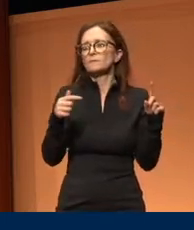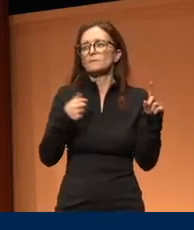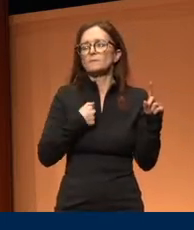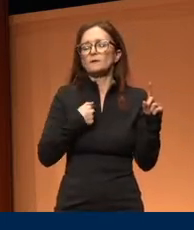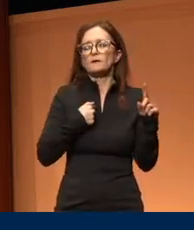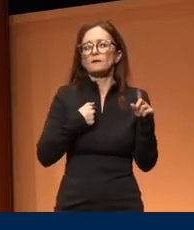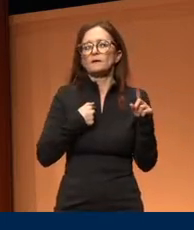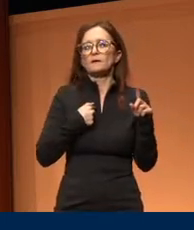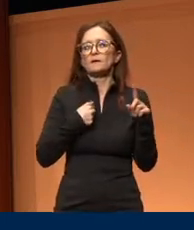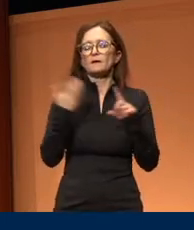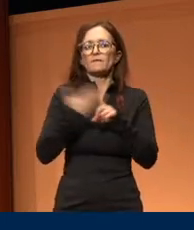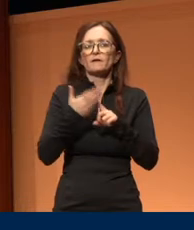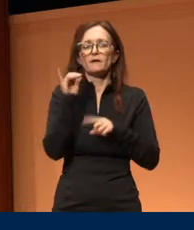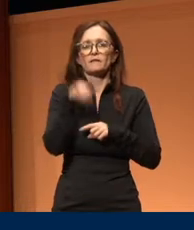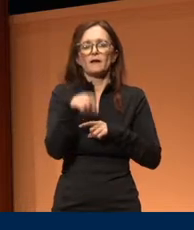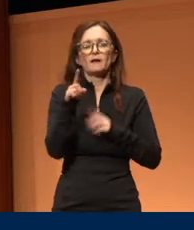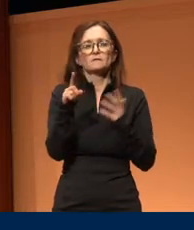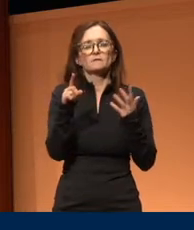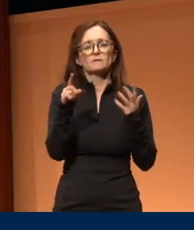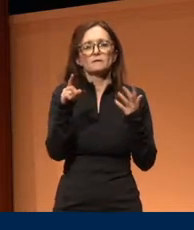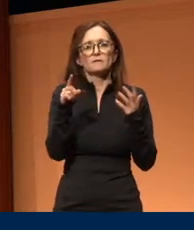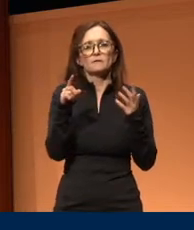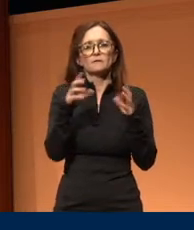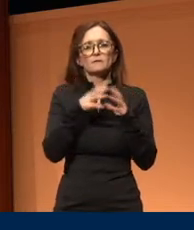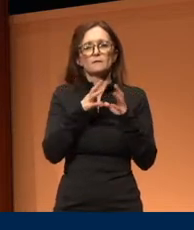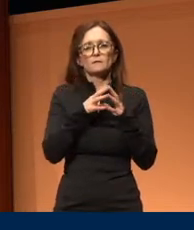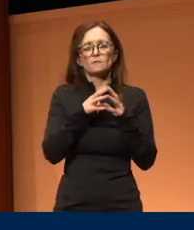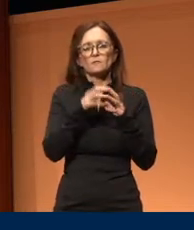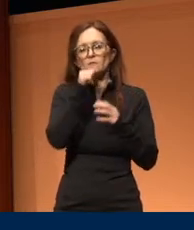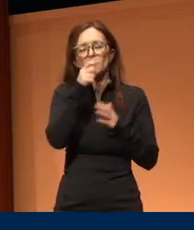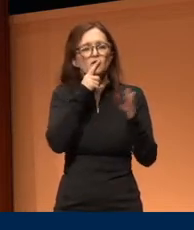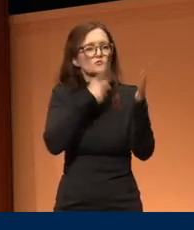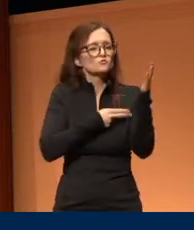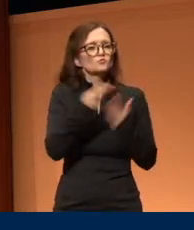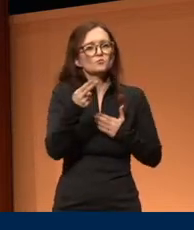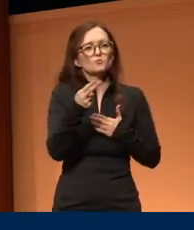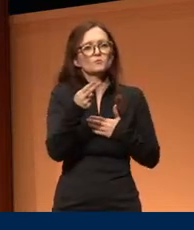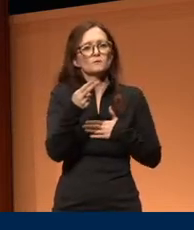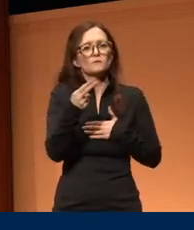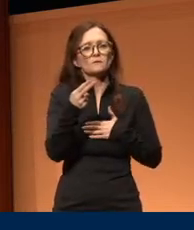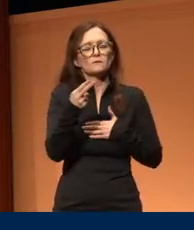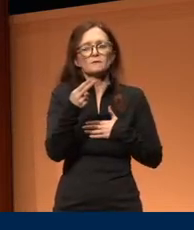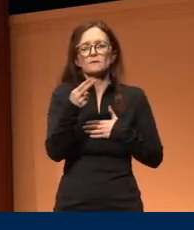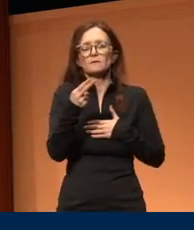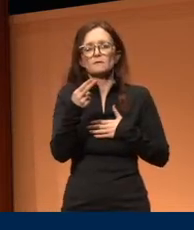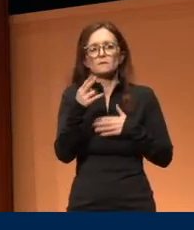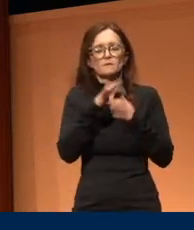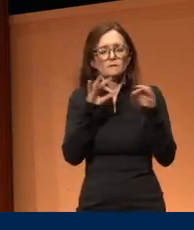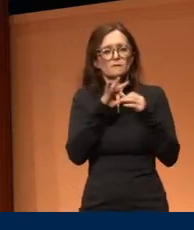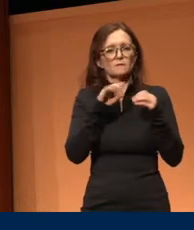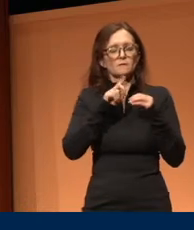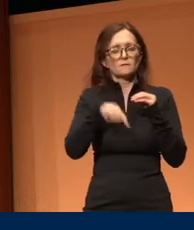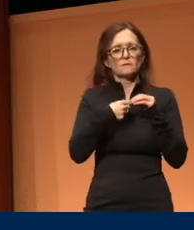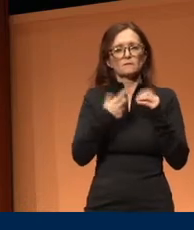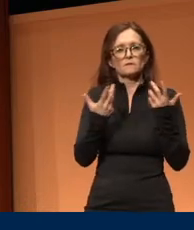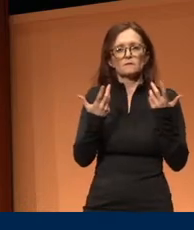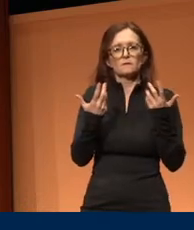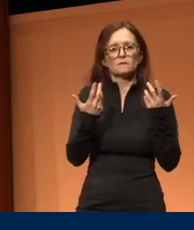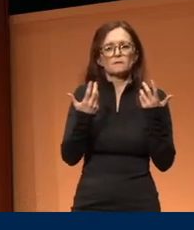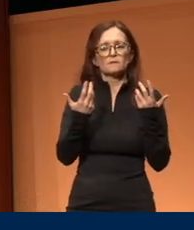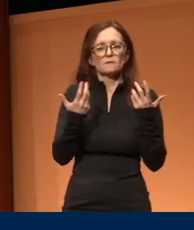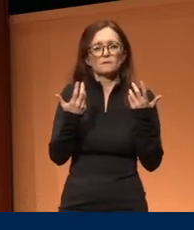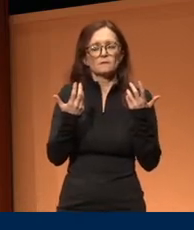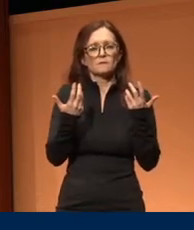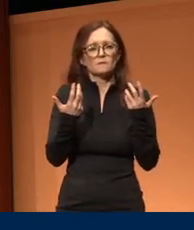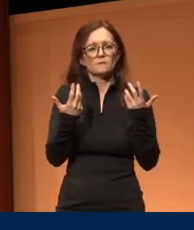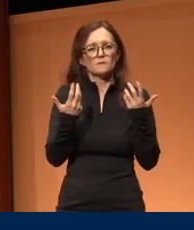by Josh Cohen's argument that it's not truth the cause of, or truth claims that are the cause of our disagreements.